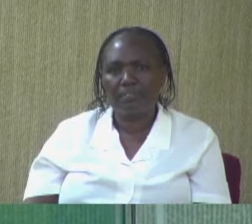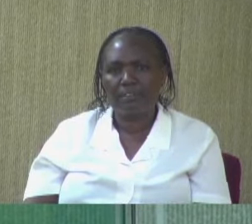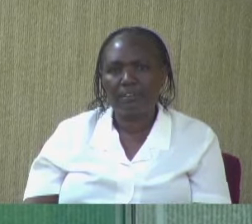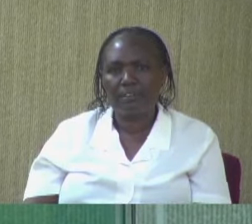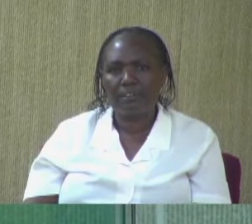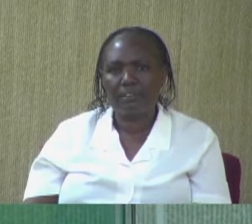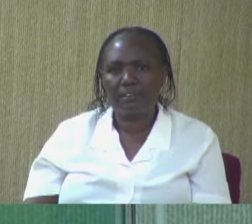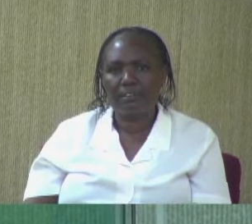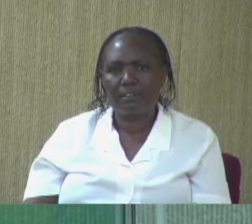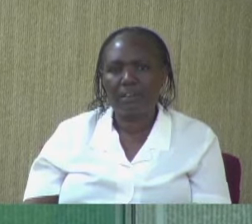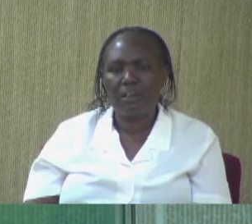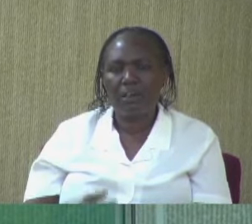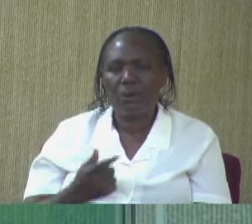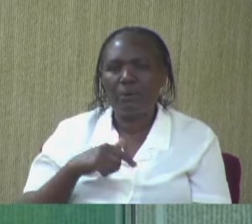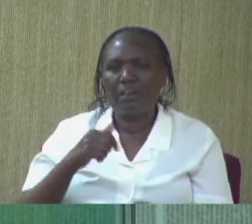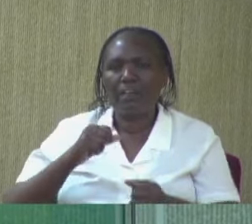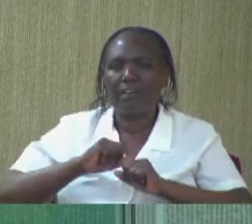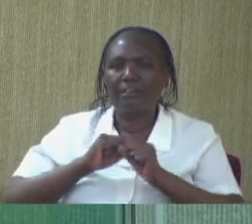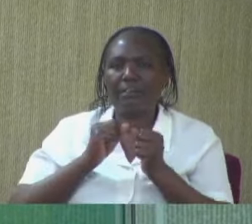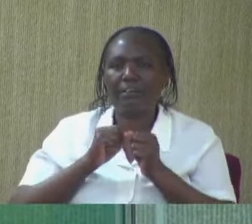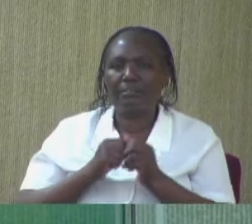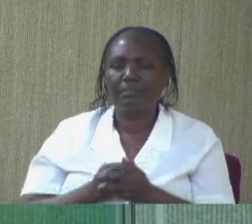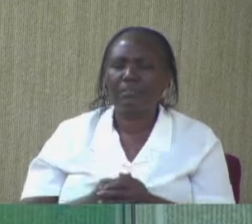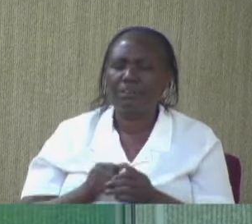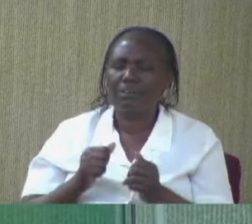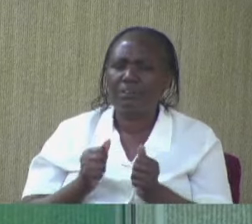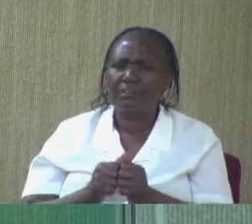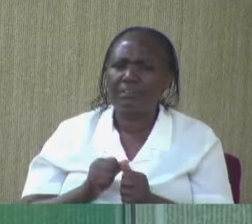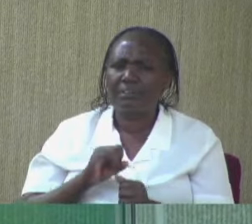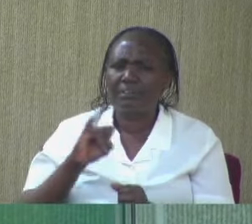We are happy with Jeremiah, isn't it? No.